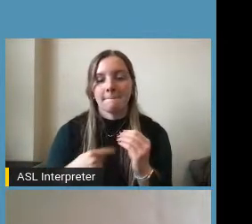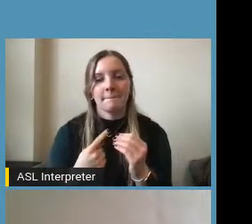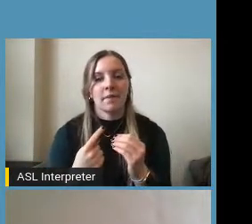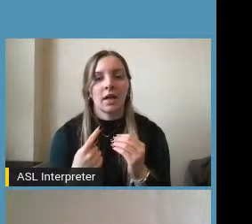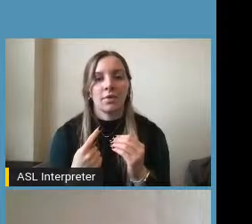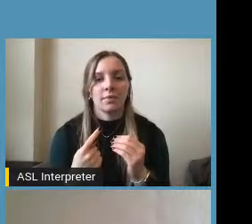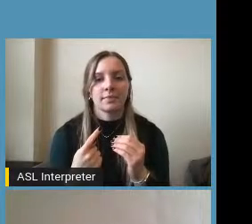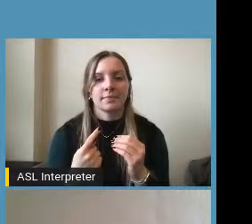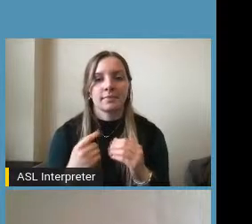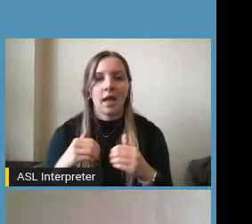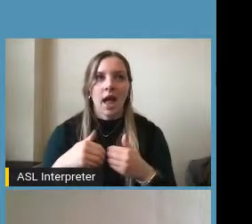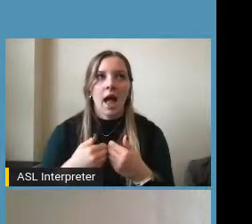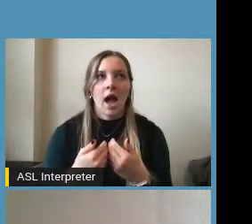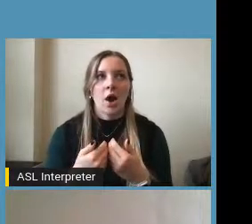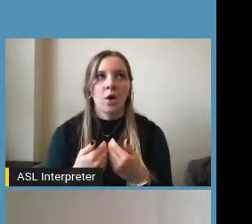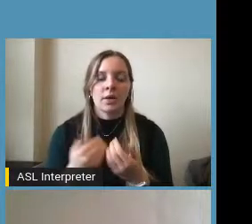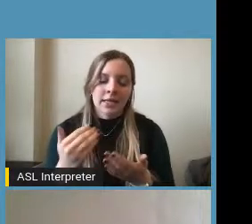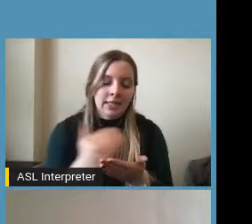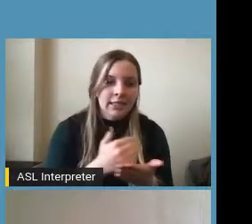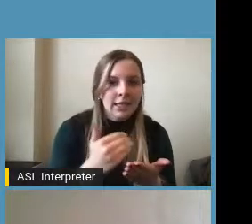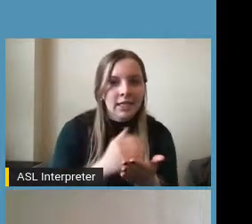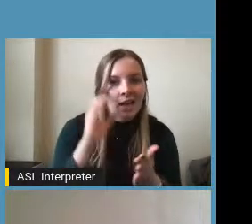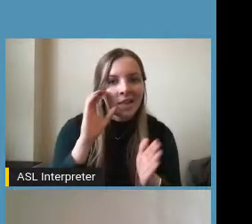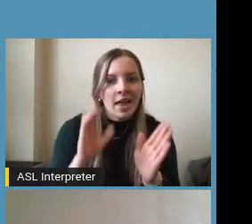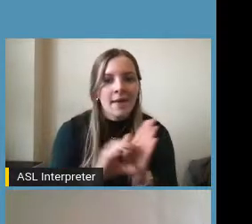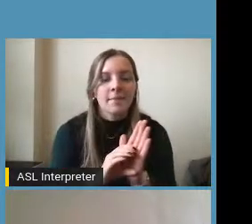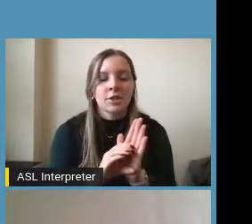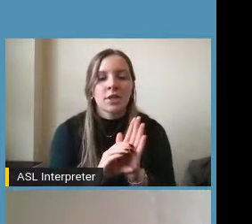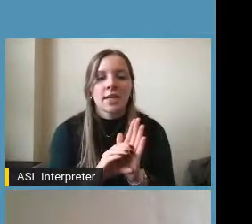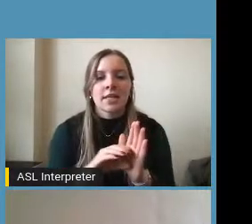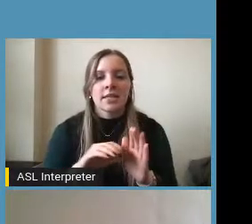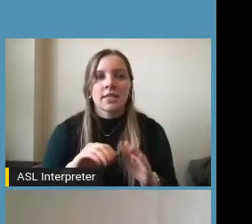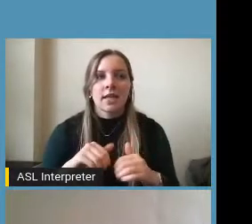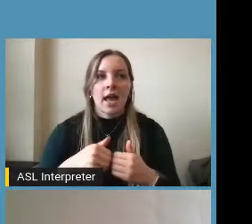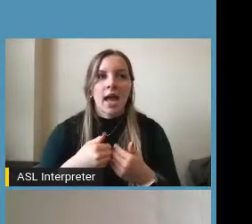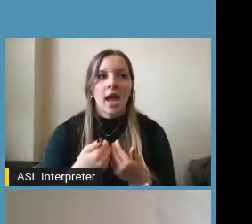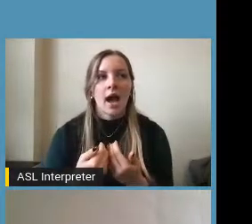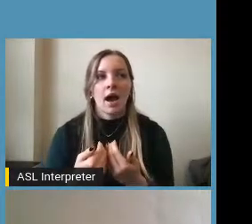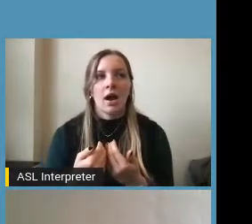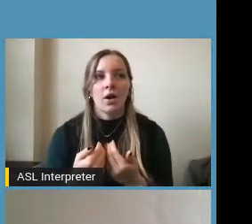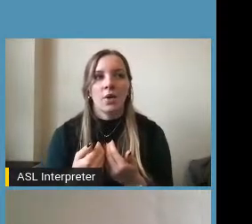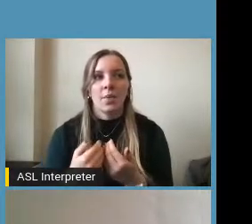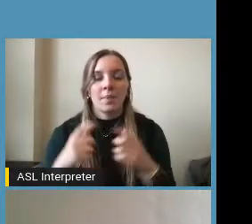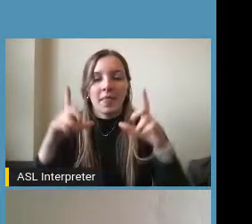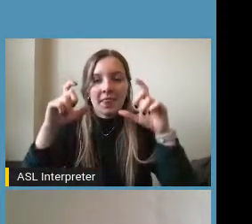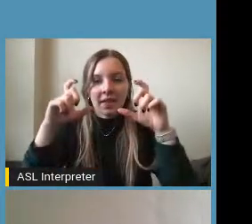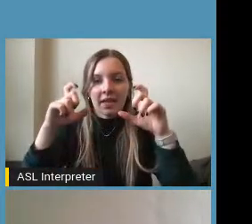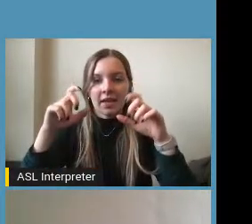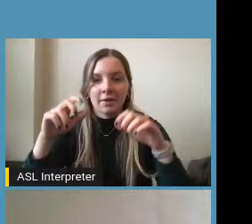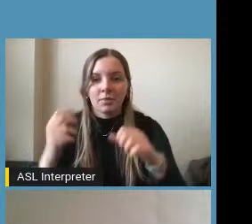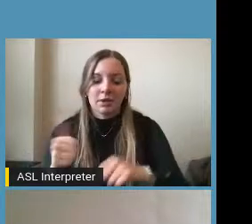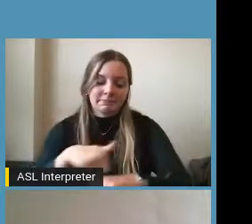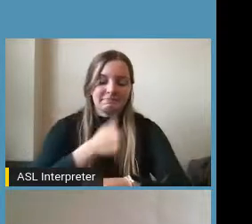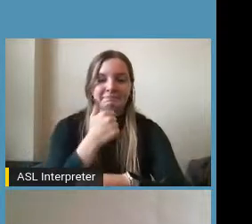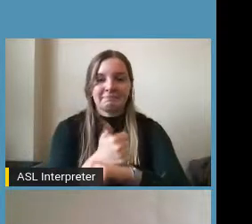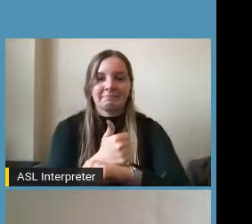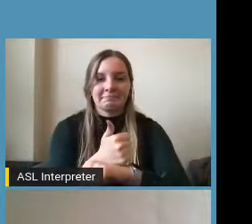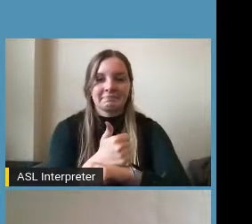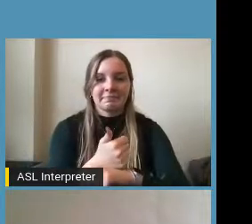how the images are collected, how our camera is set up. If we do that, that's going to allow us to